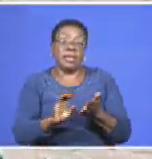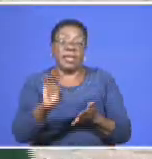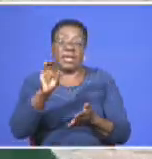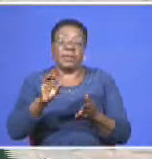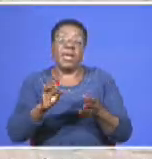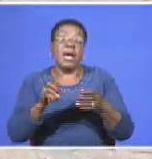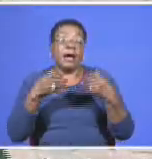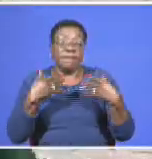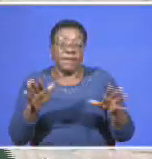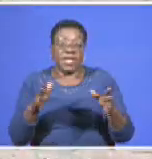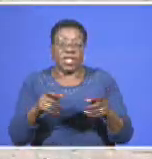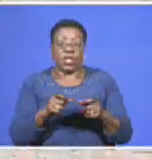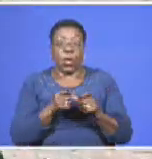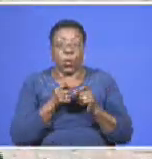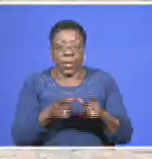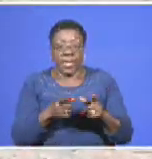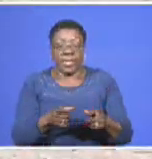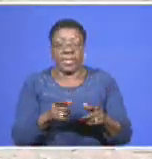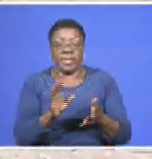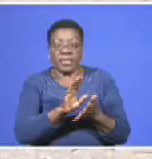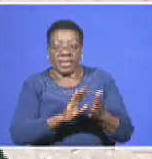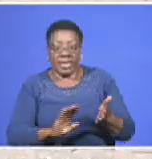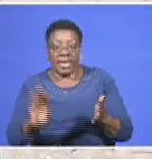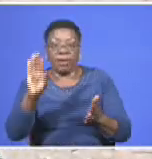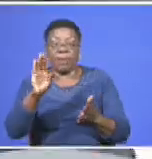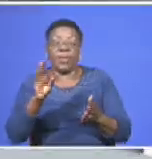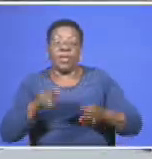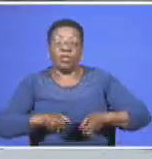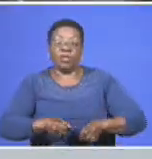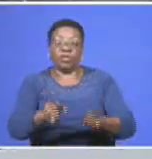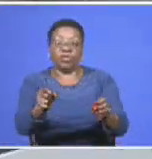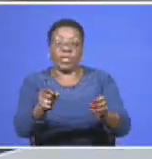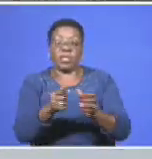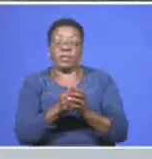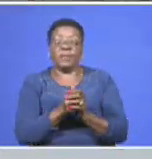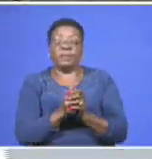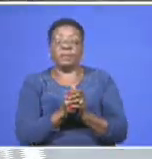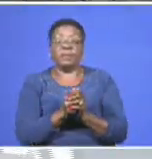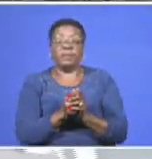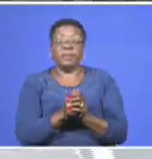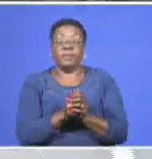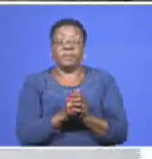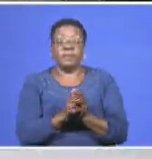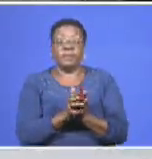faster to clear the road in a feasible time. Crystal Darling, ZNS Network News.